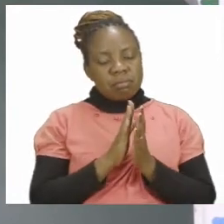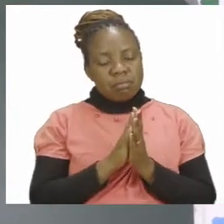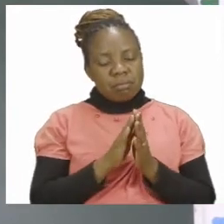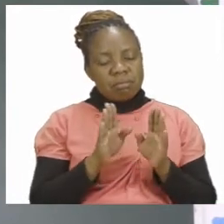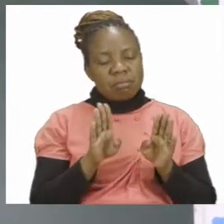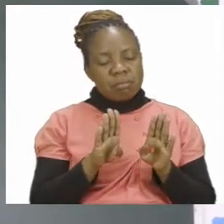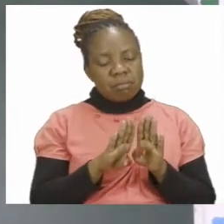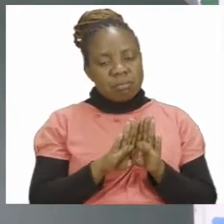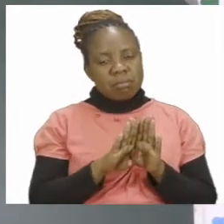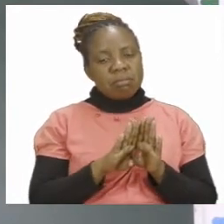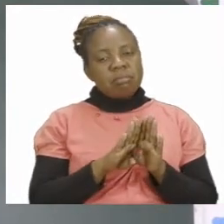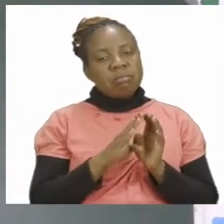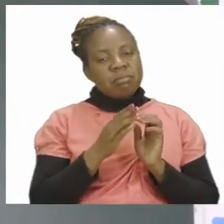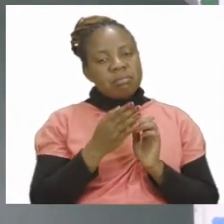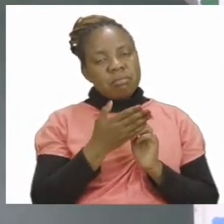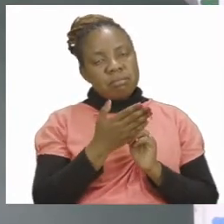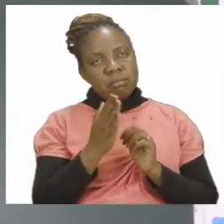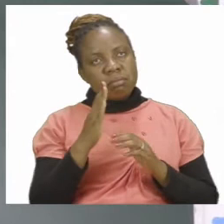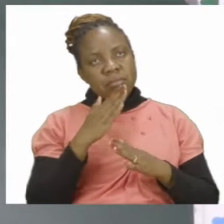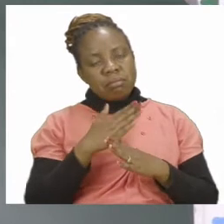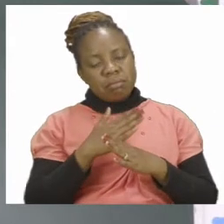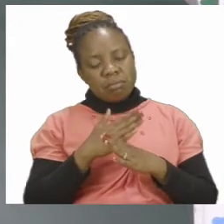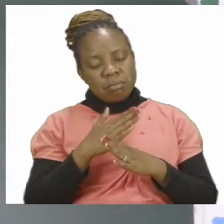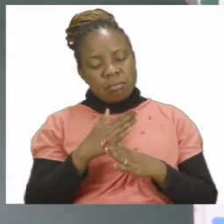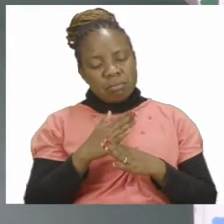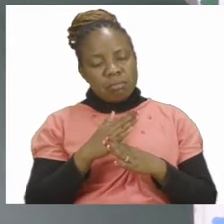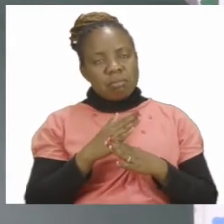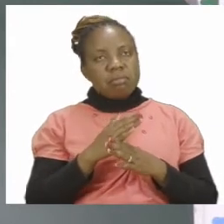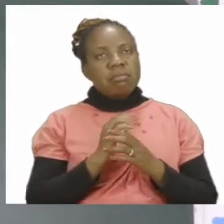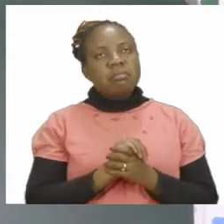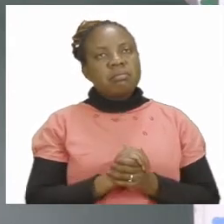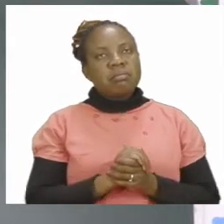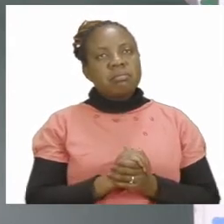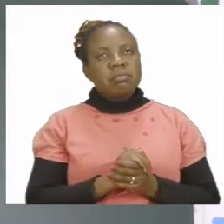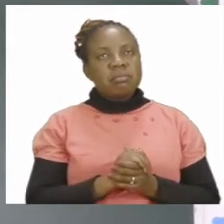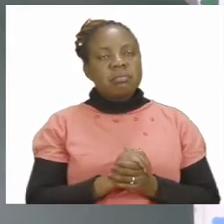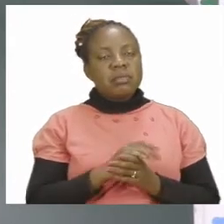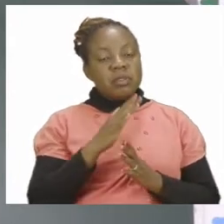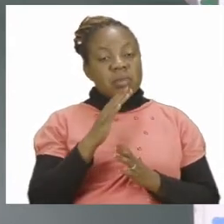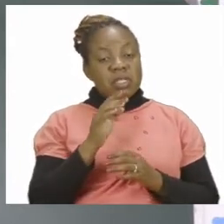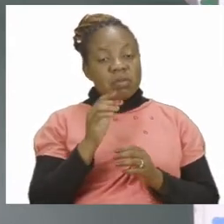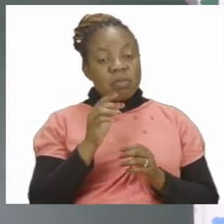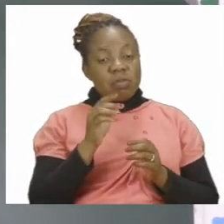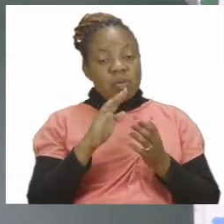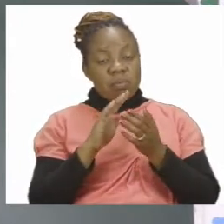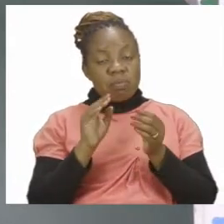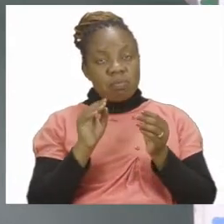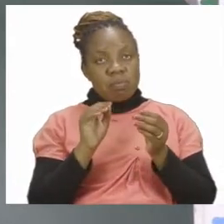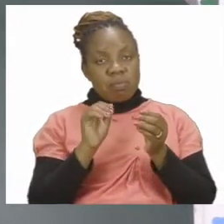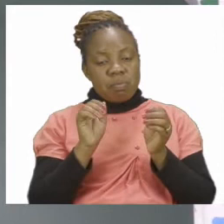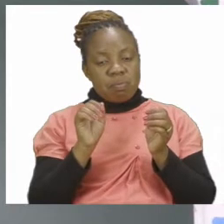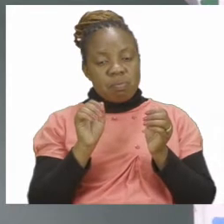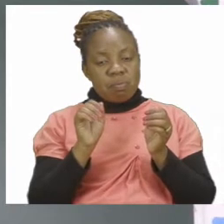contractions. Make sure you read it out loud so that it also sounds good and right to you before